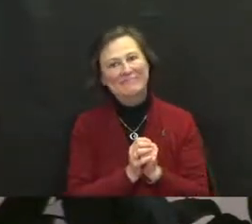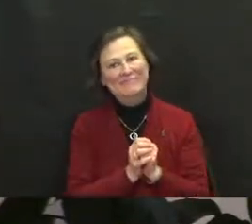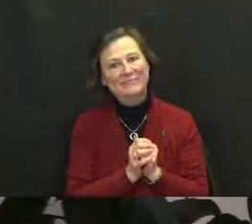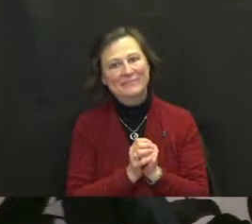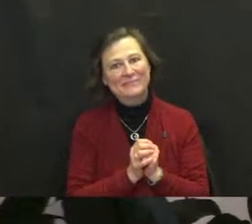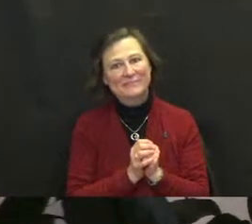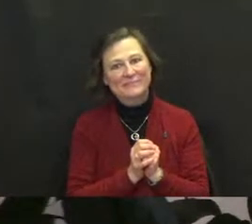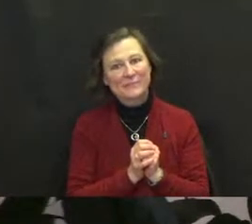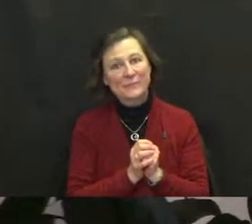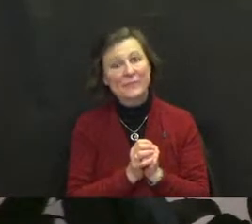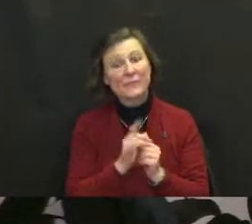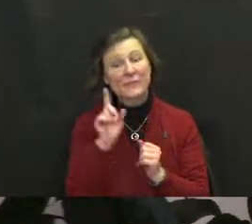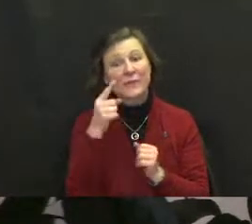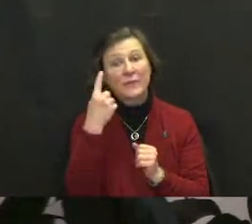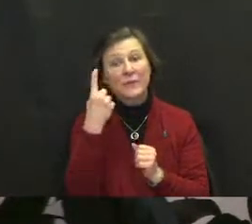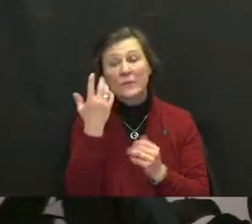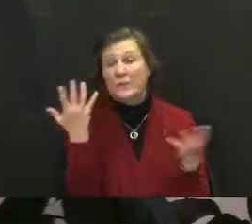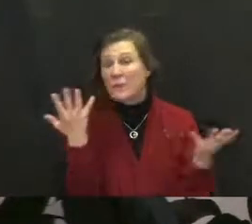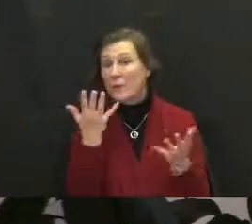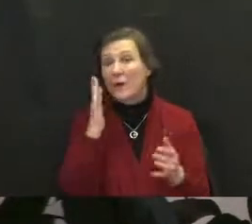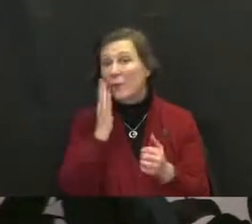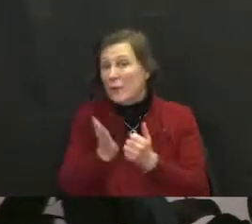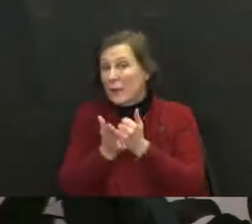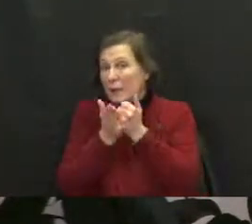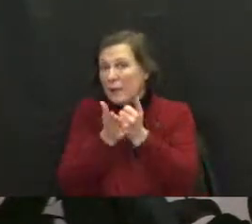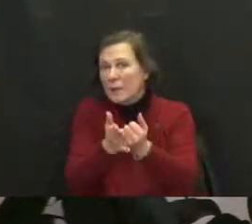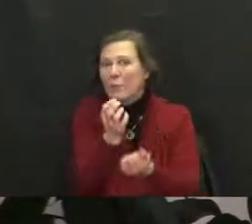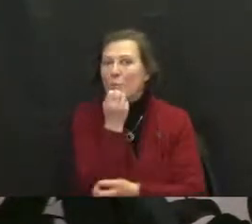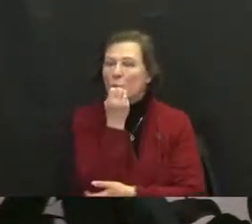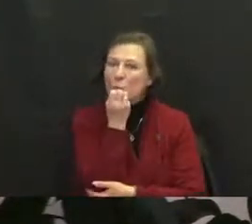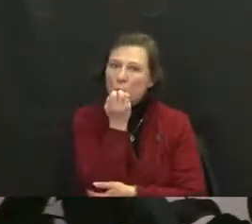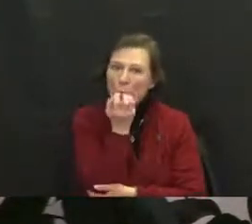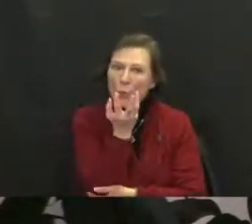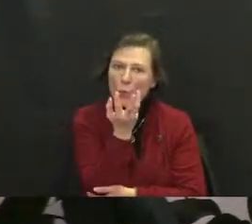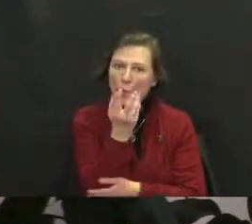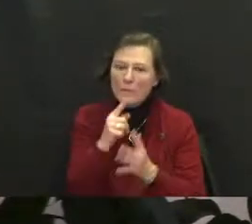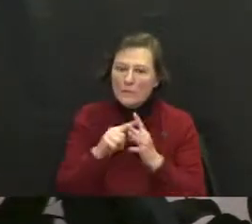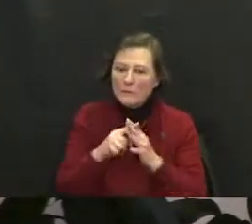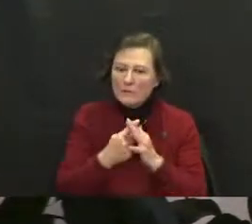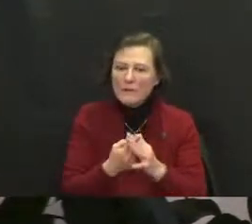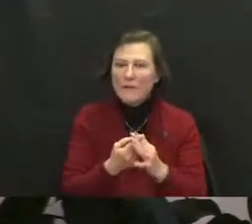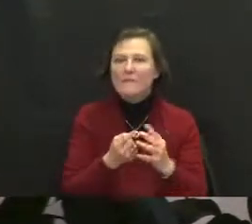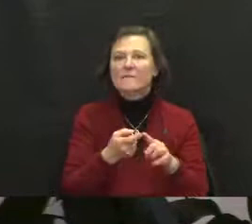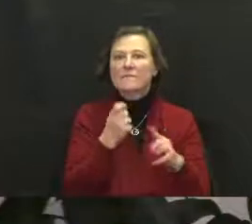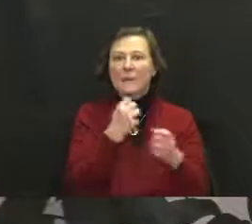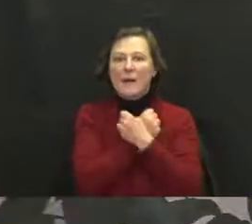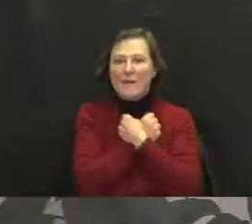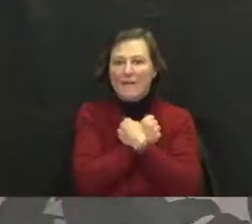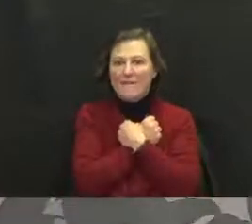The only thing that will help is the warmth generated by love and compassion.